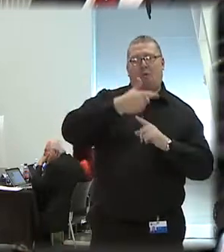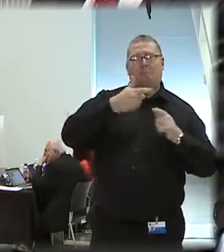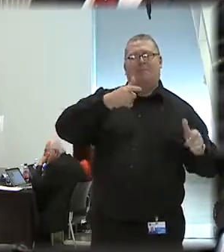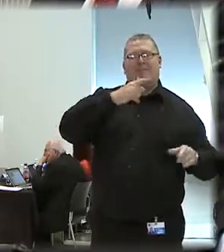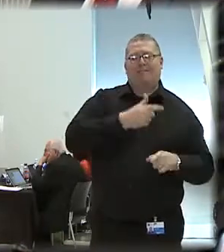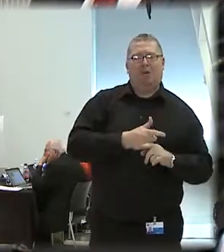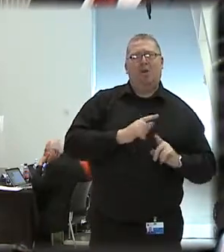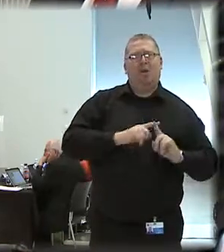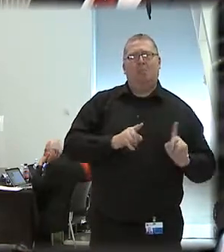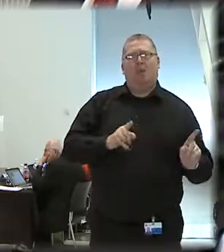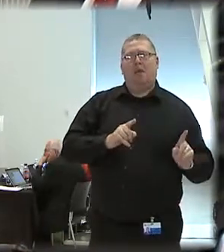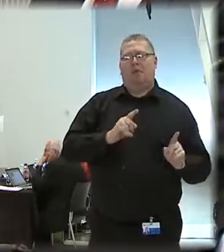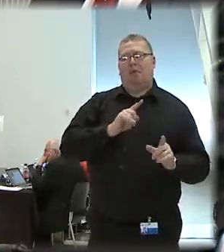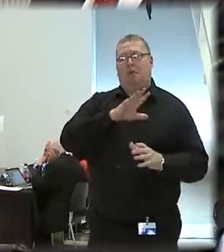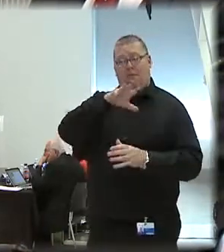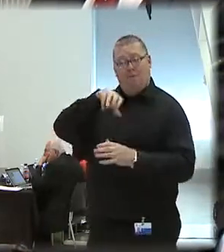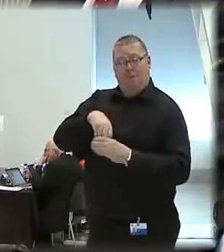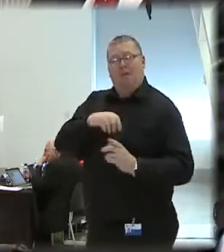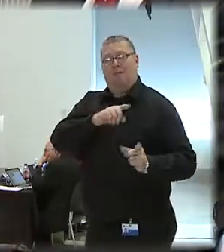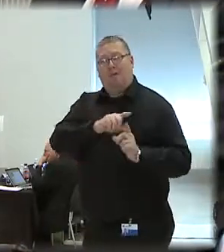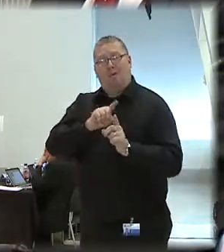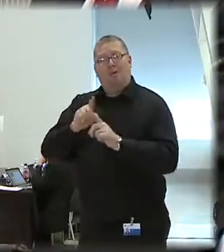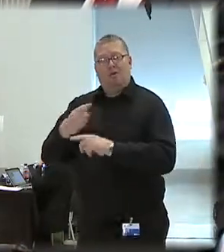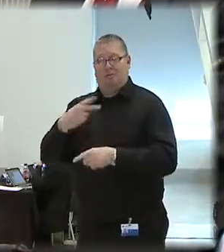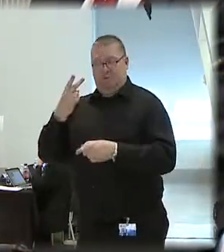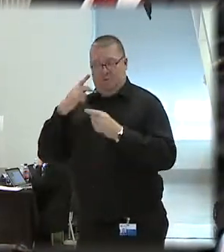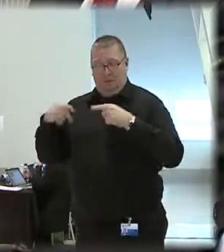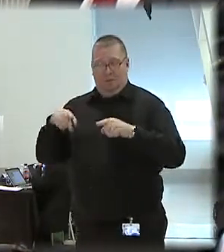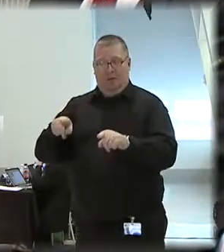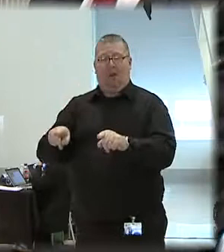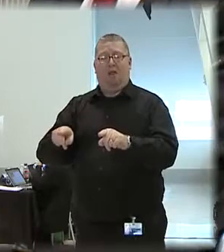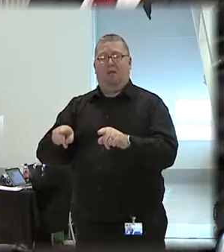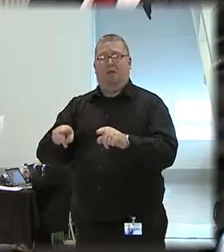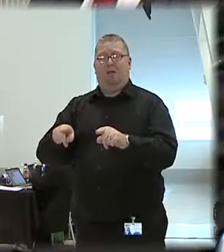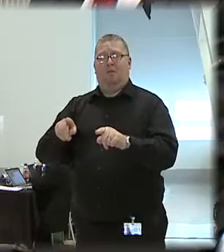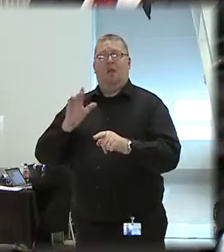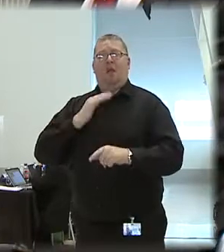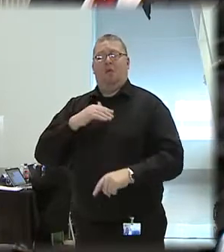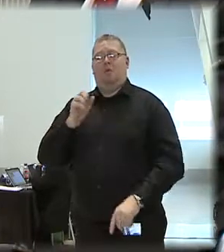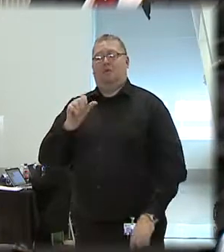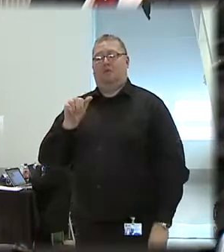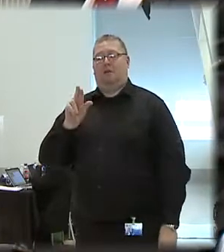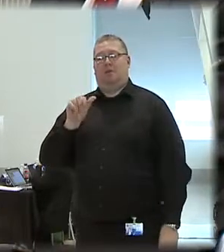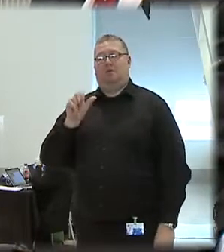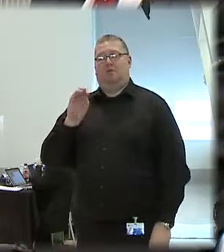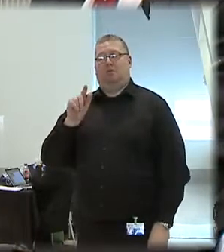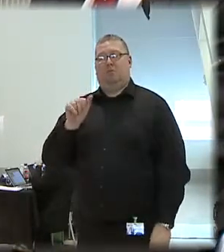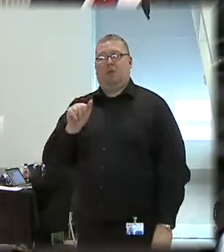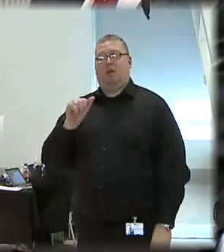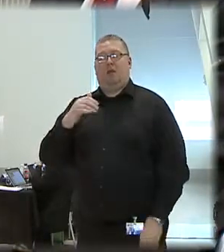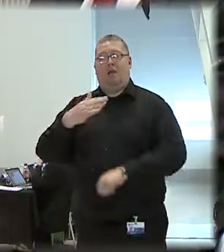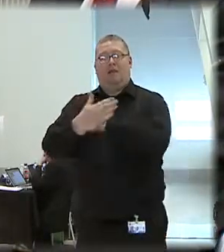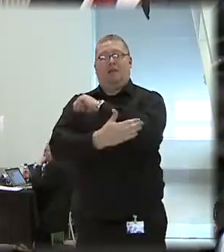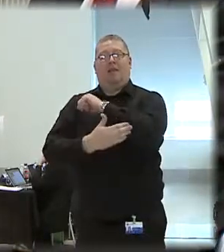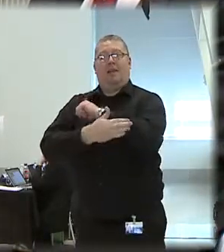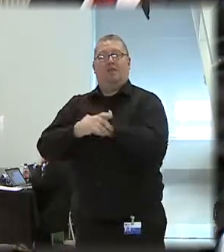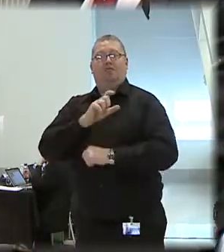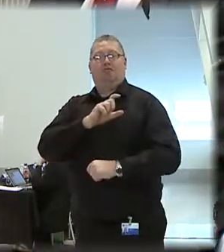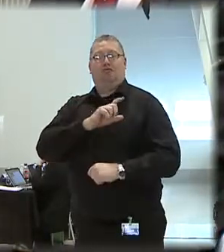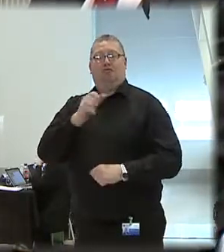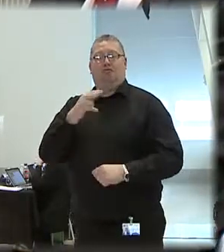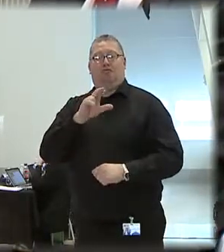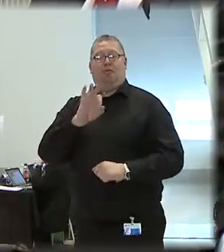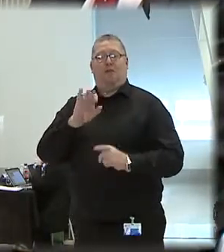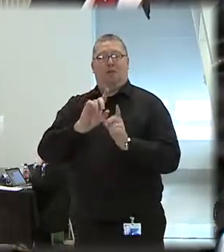sisters. Mirrored by that is our Sarasota County Sheriff's Department. We worked hand in hand with